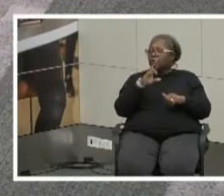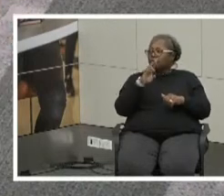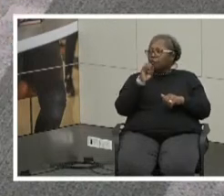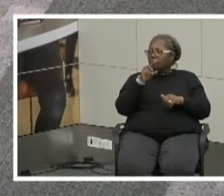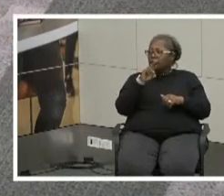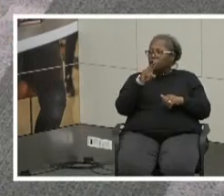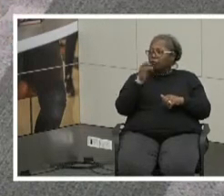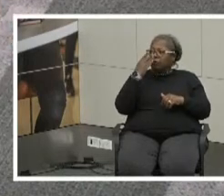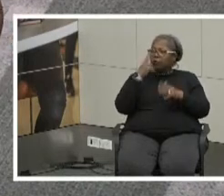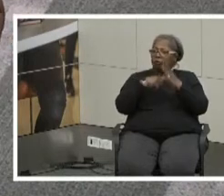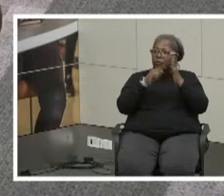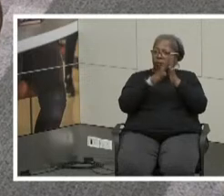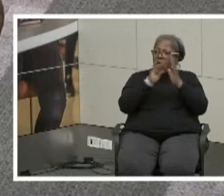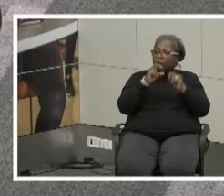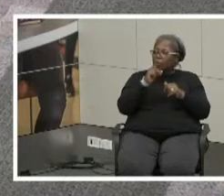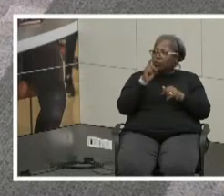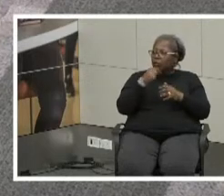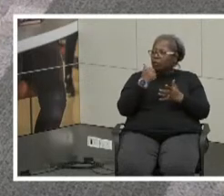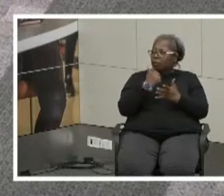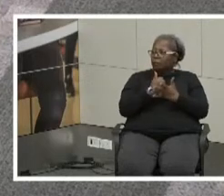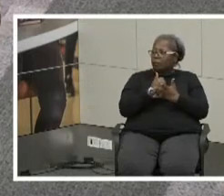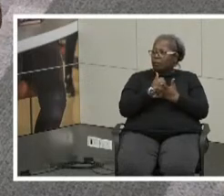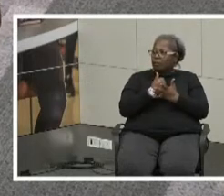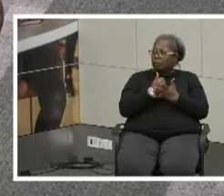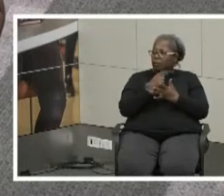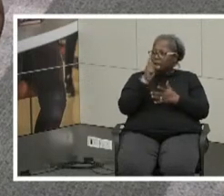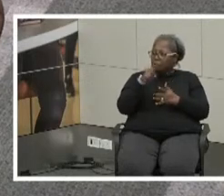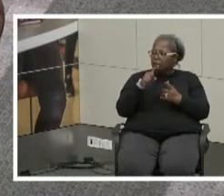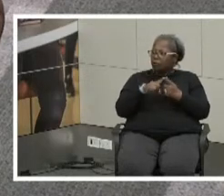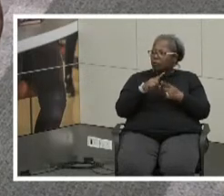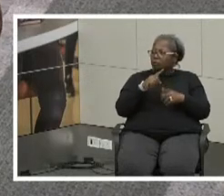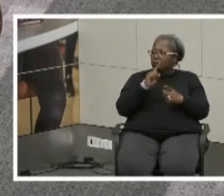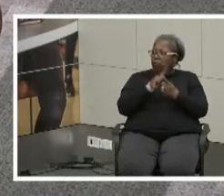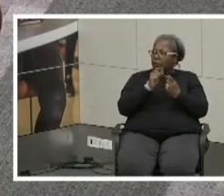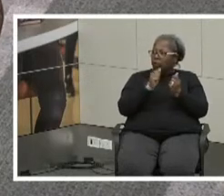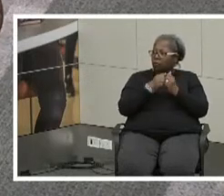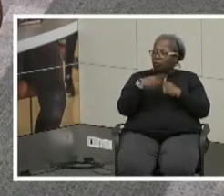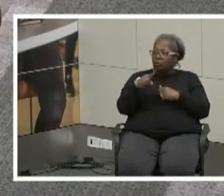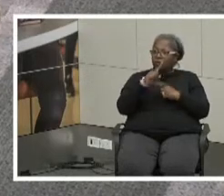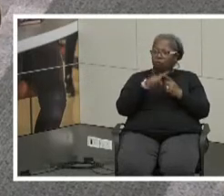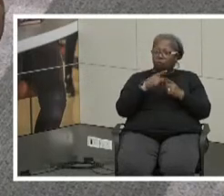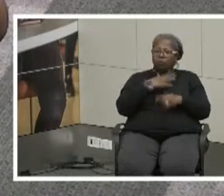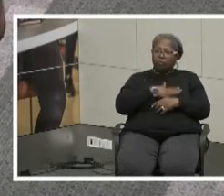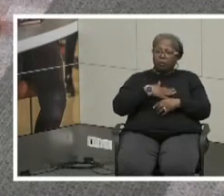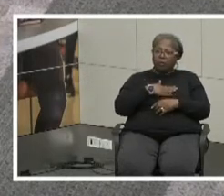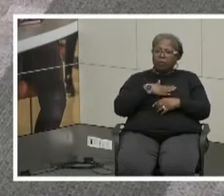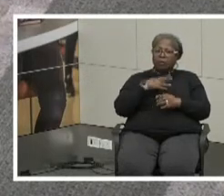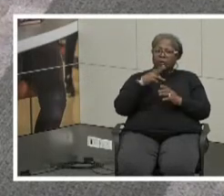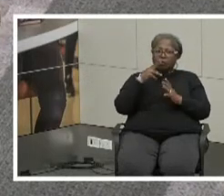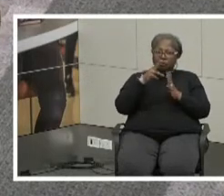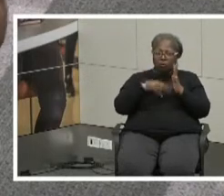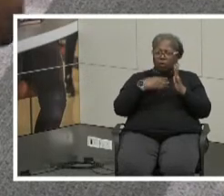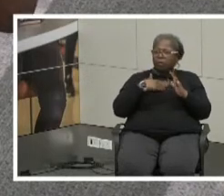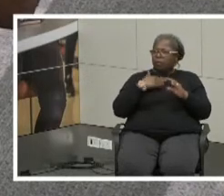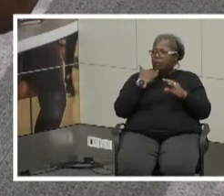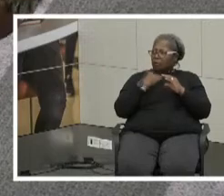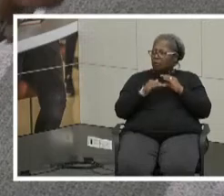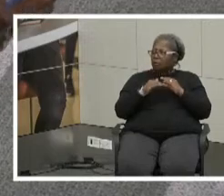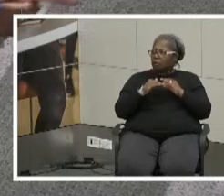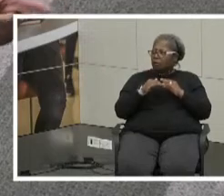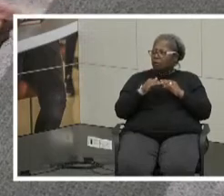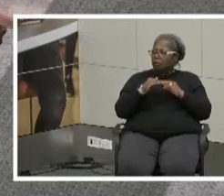know what prayer can do I need help I need to meet with you all so please read my